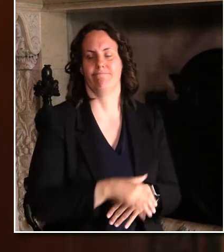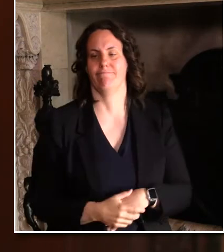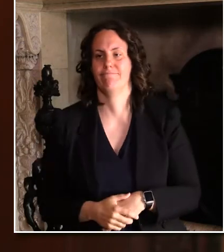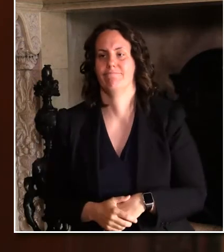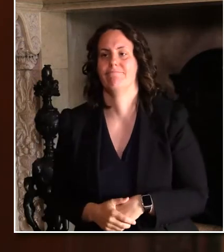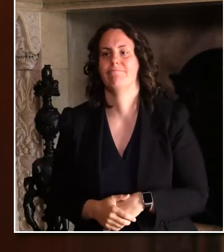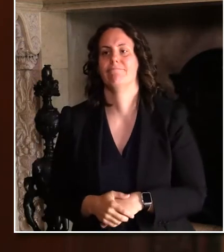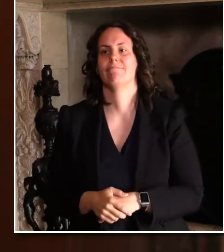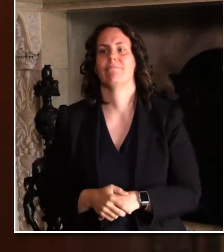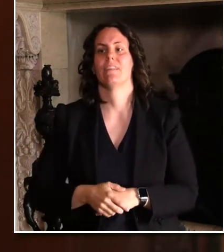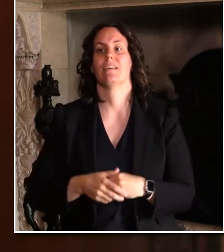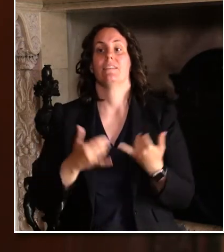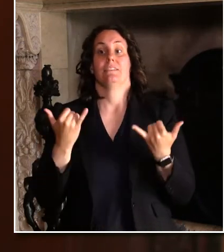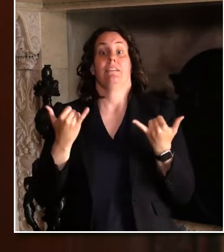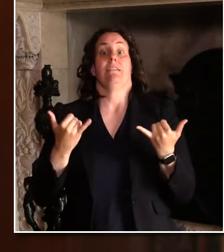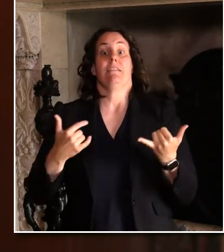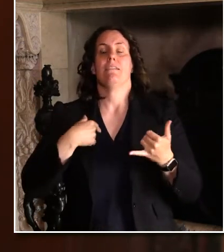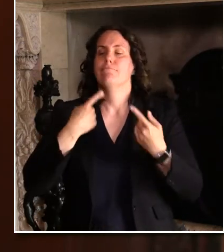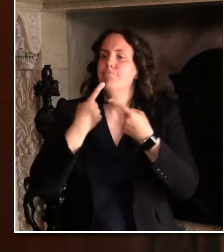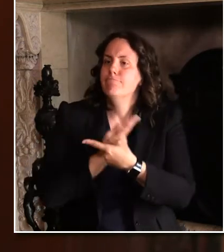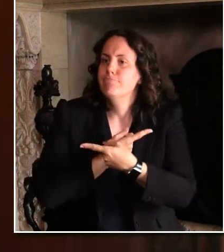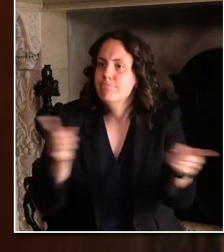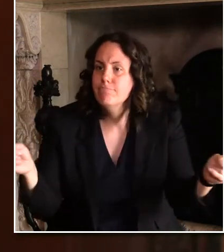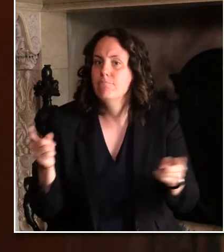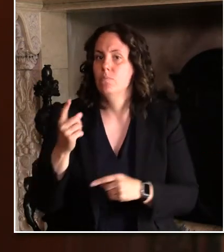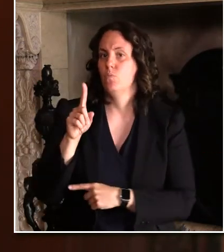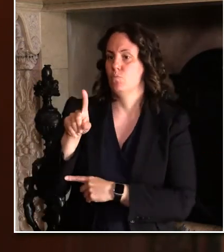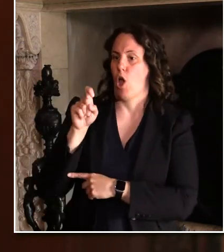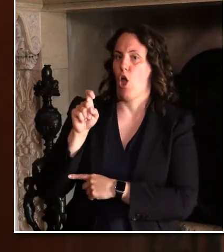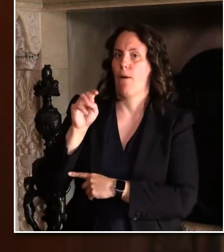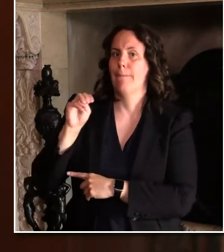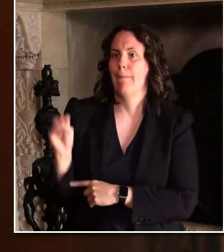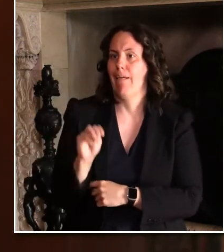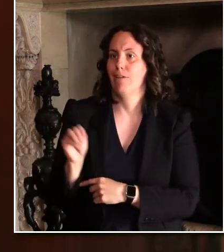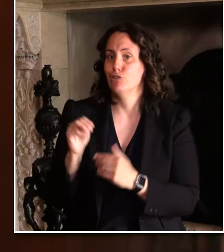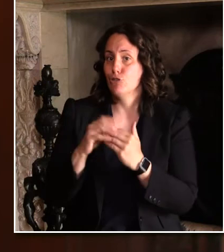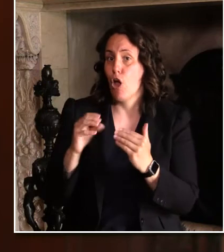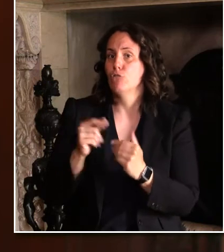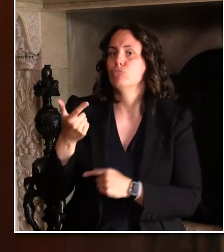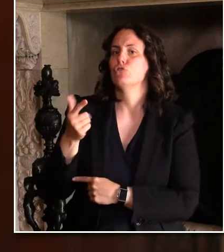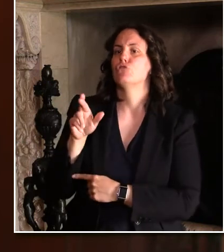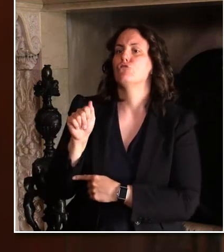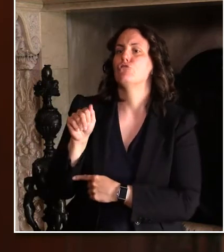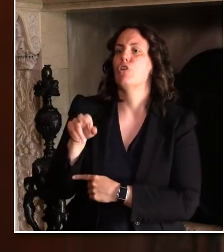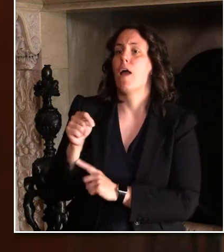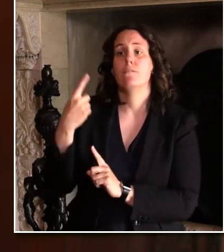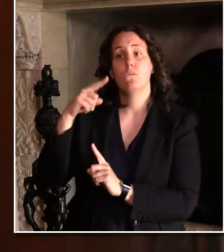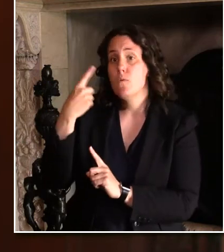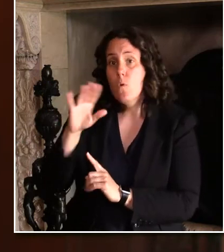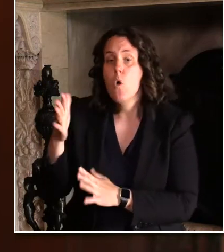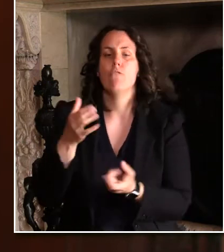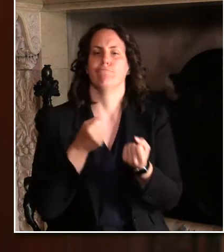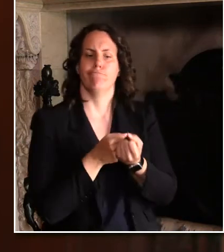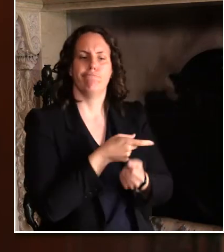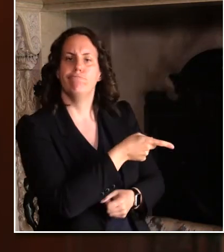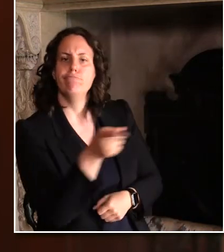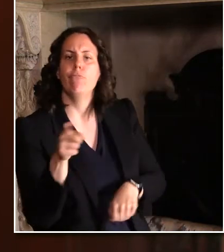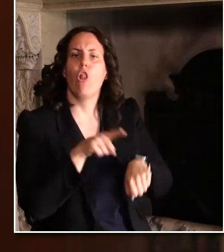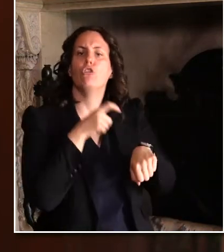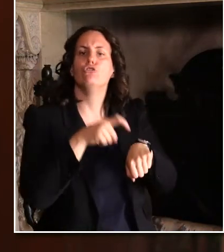announce a $100 million grant program to support long-term care facilities, home and community-based services,